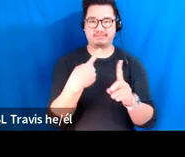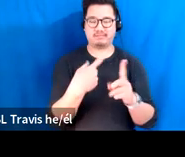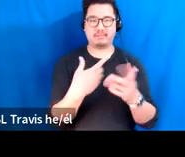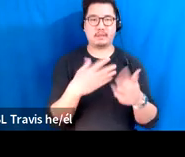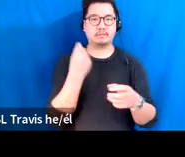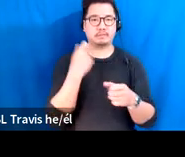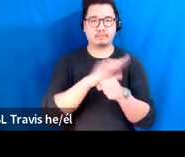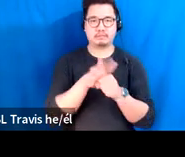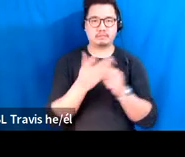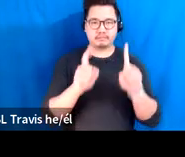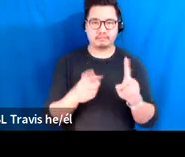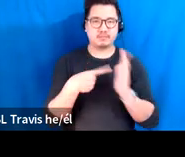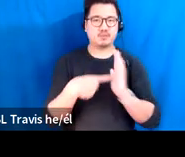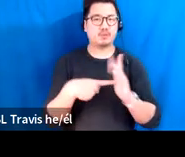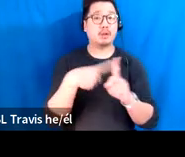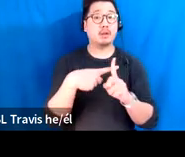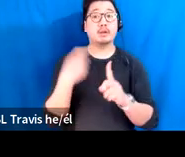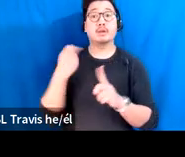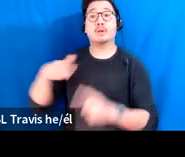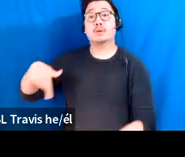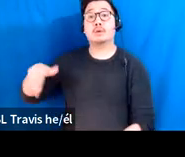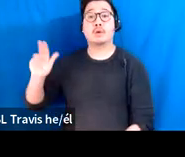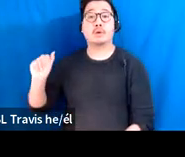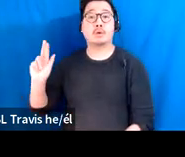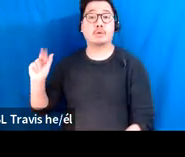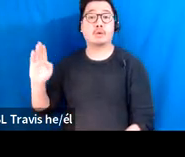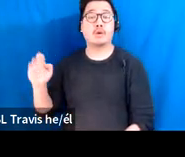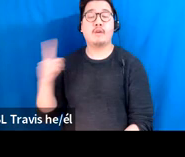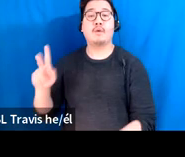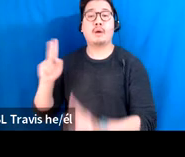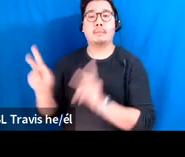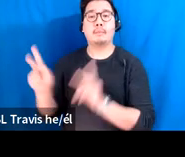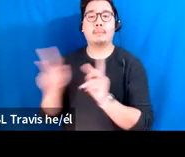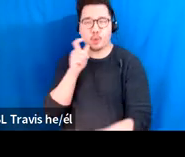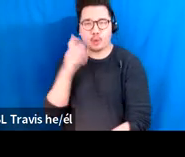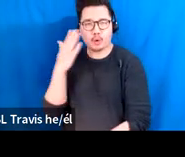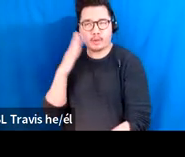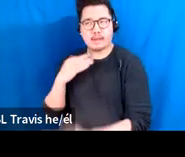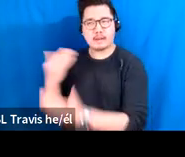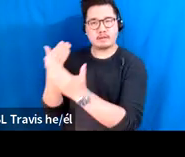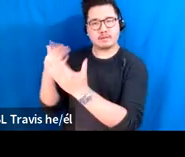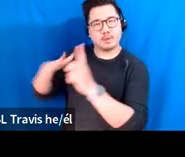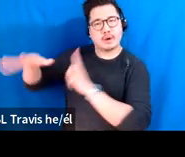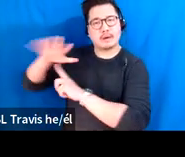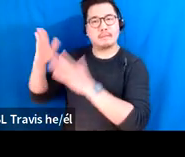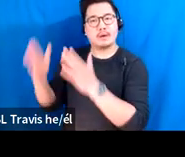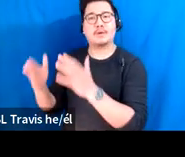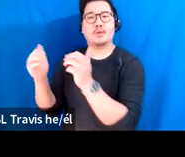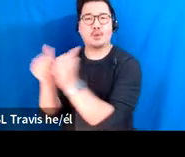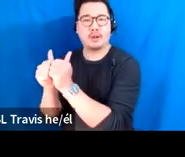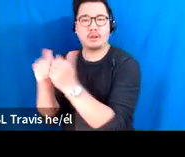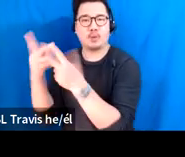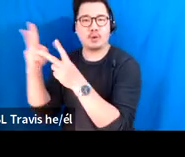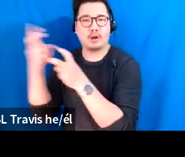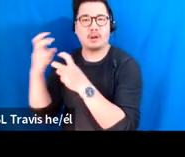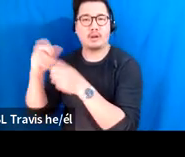quarantine is for individuals who are known to have been exposed to a person who is a confirmed positive with coven 19.